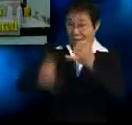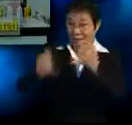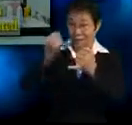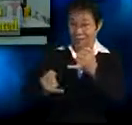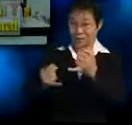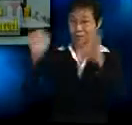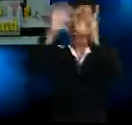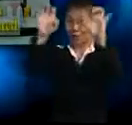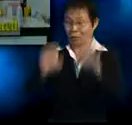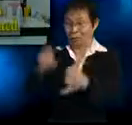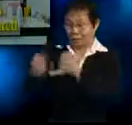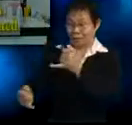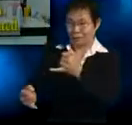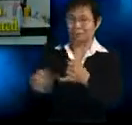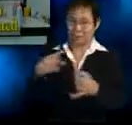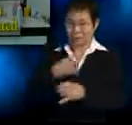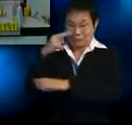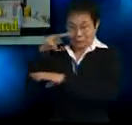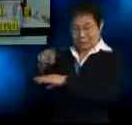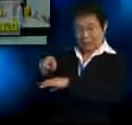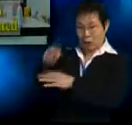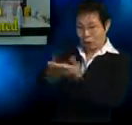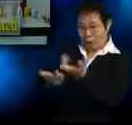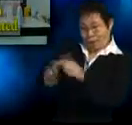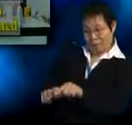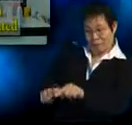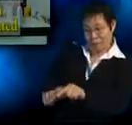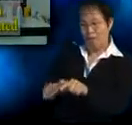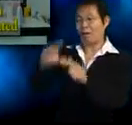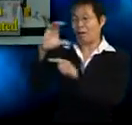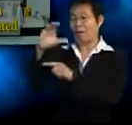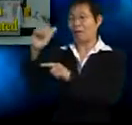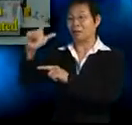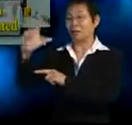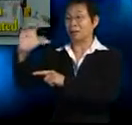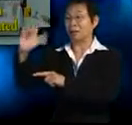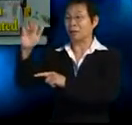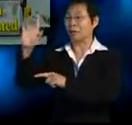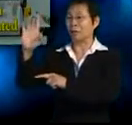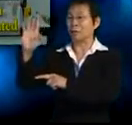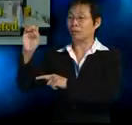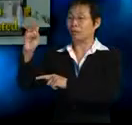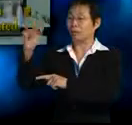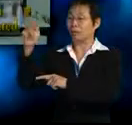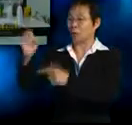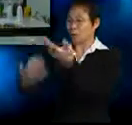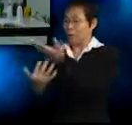this experiment, we will see what would happen to calcium carbonate when heated.